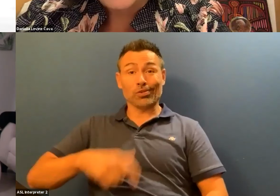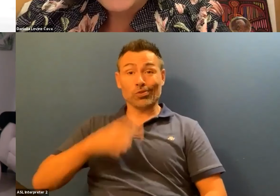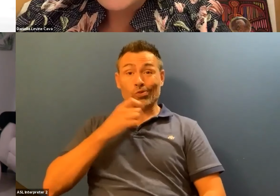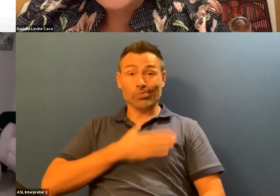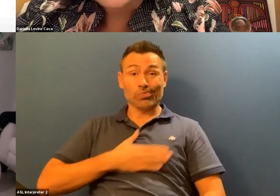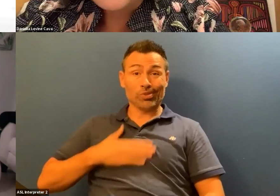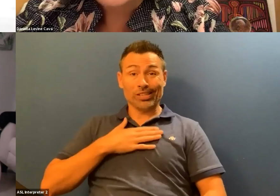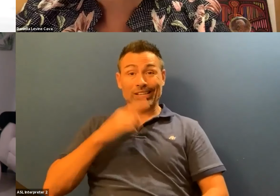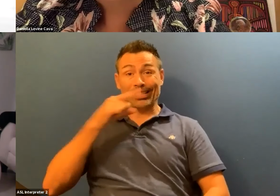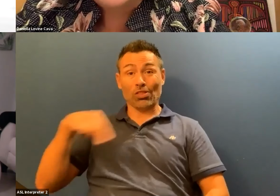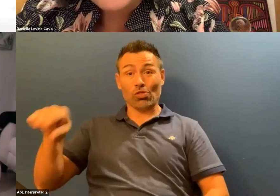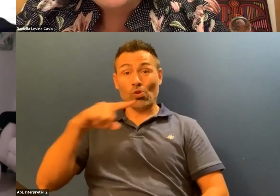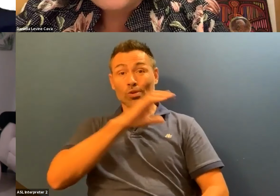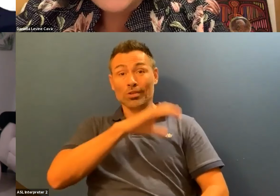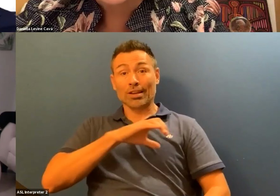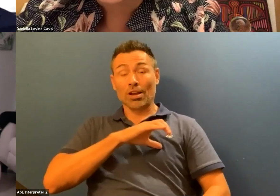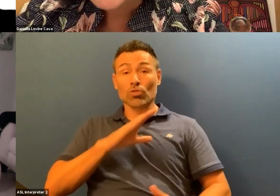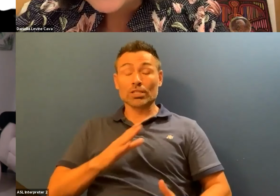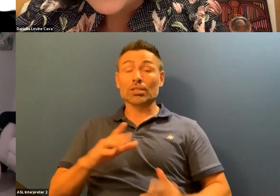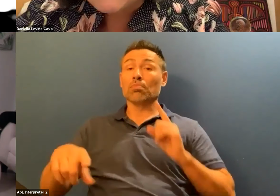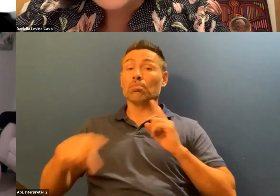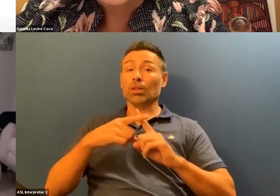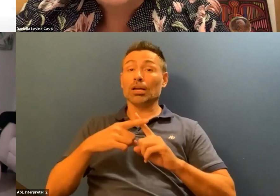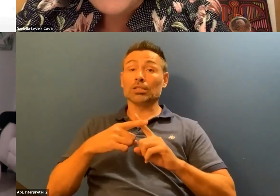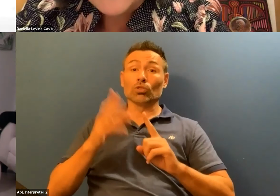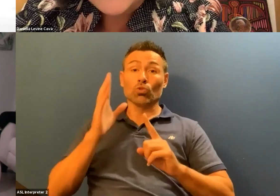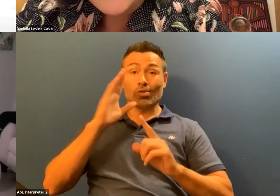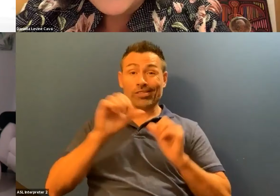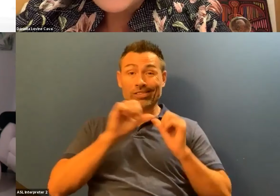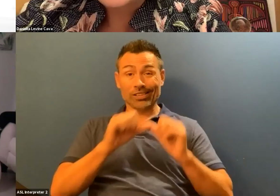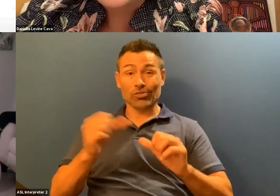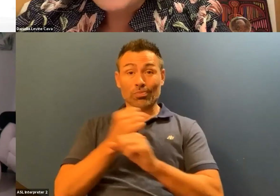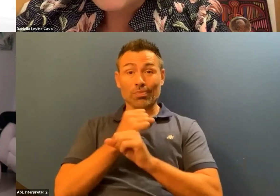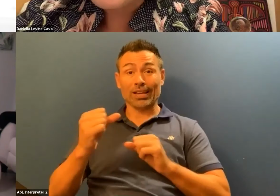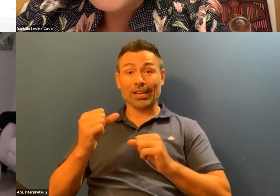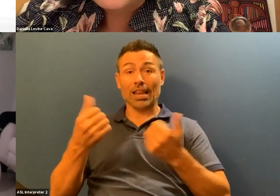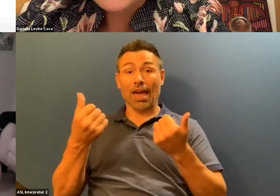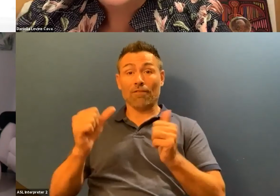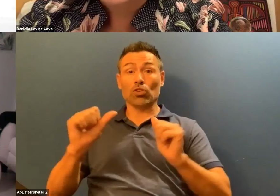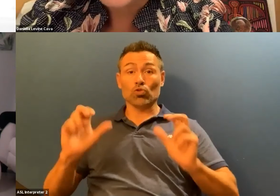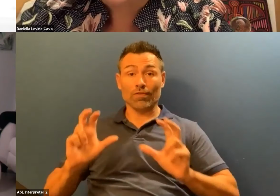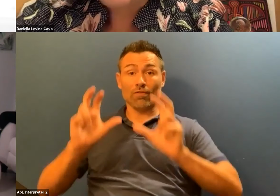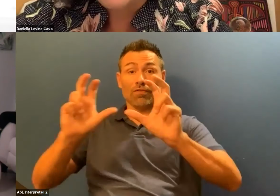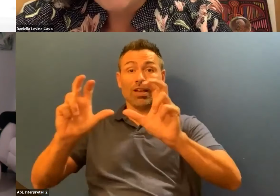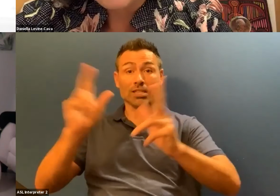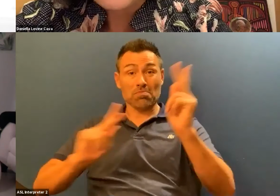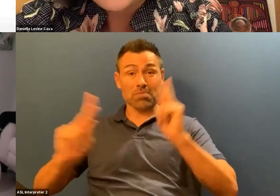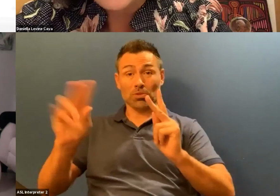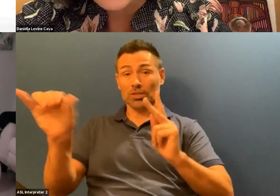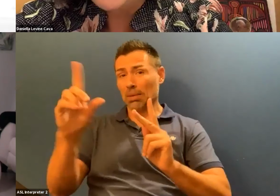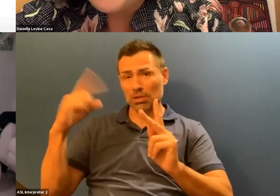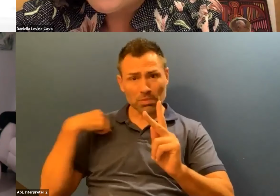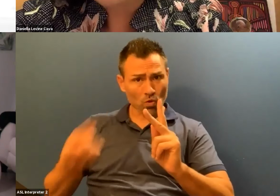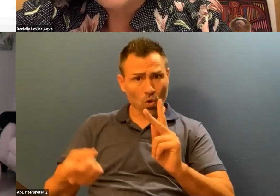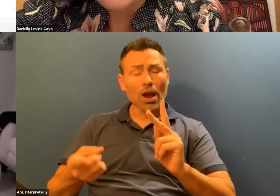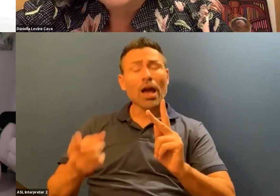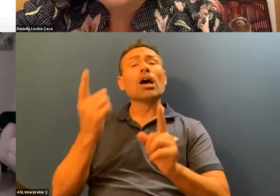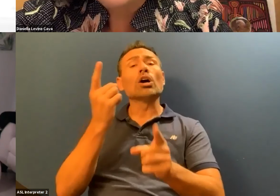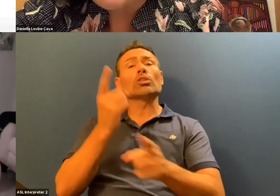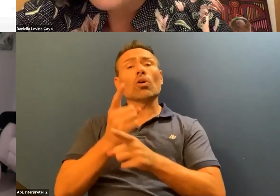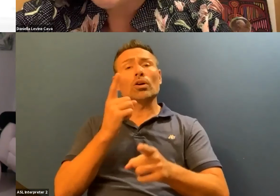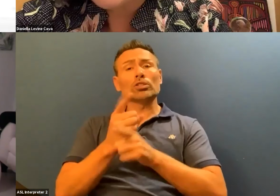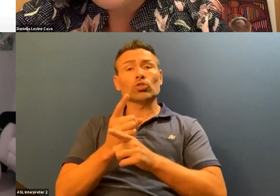also has made and will continue to make a concerted effort to invest in our people and to unlock our potential. I've